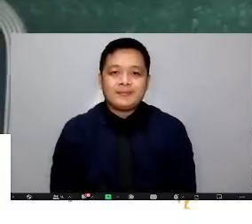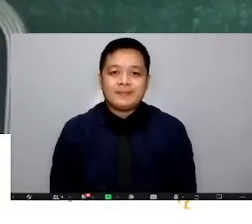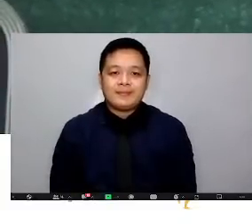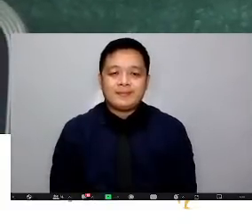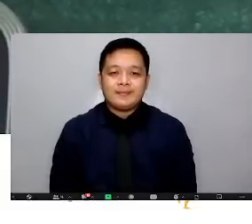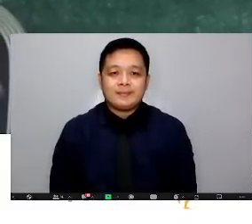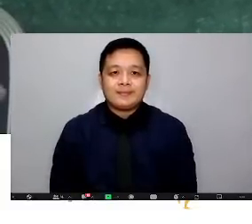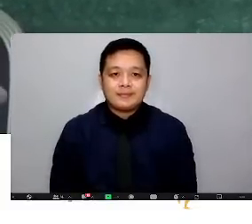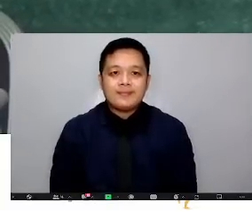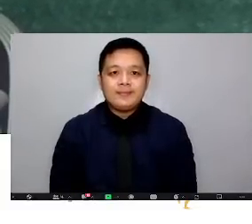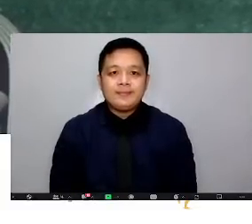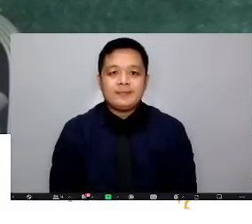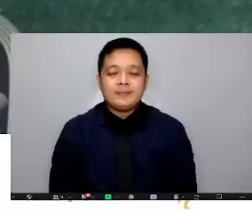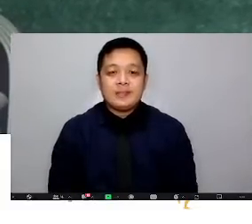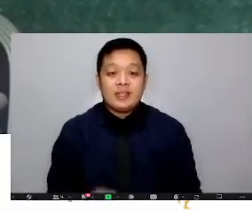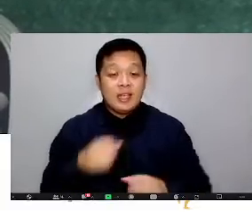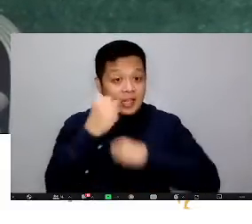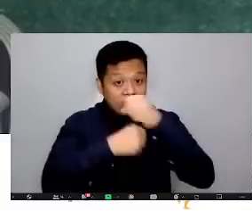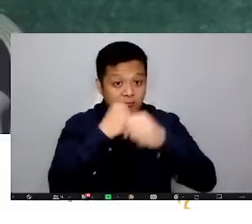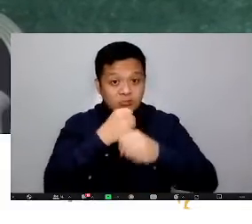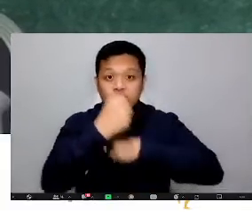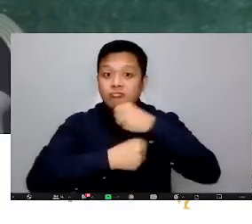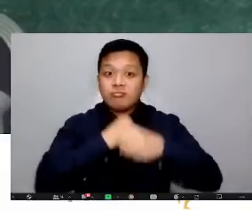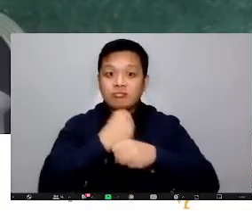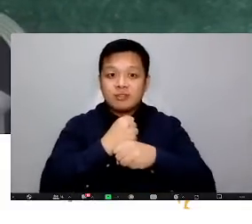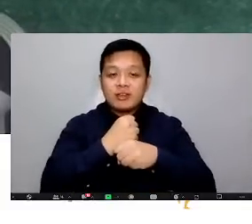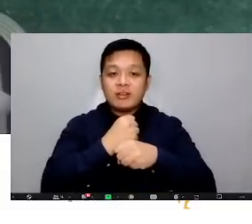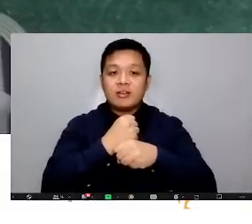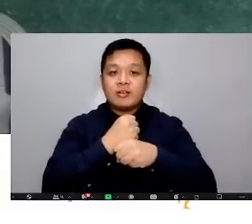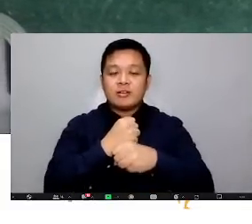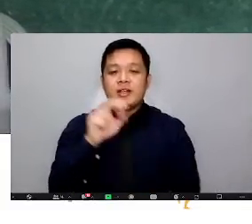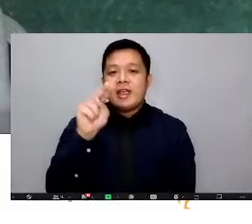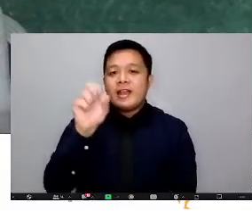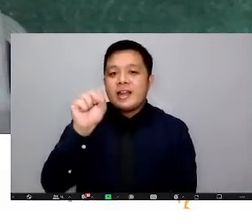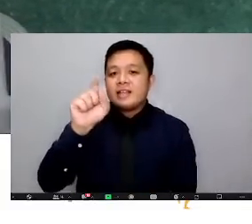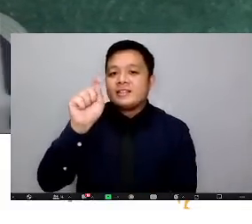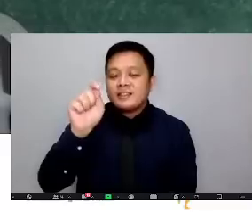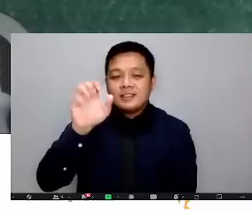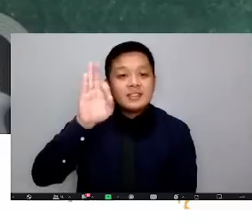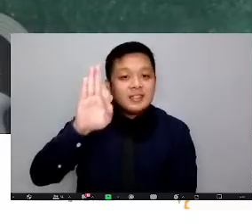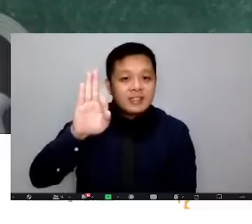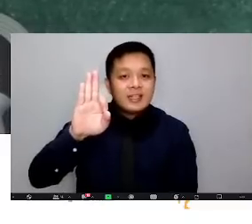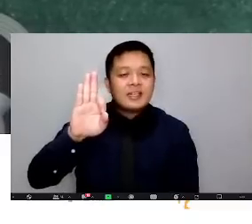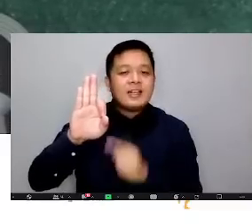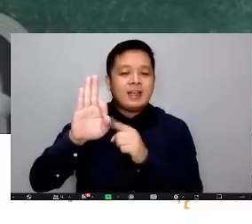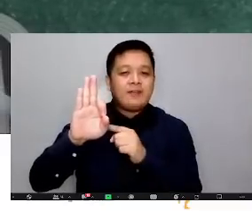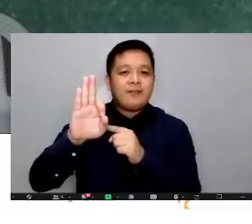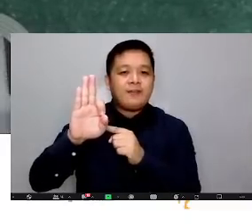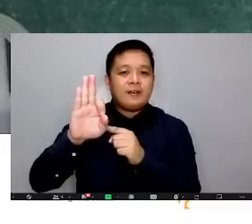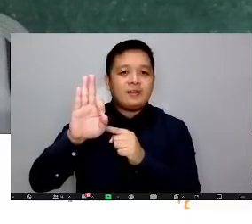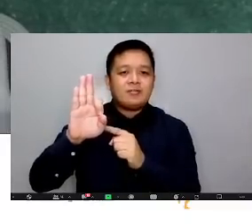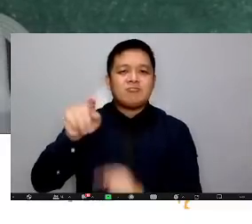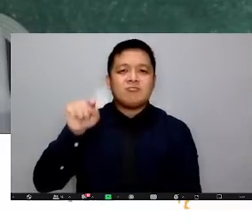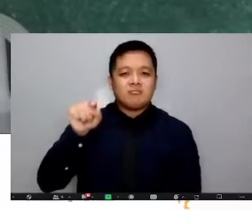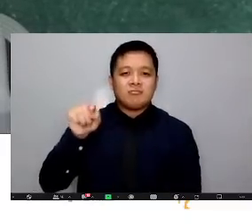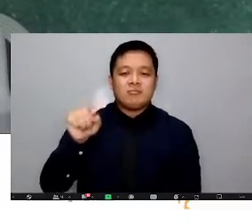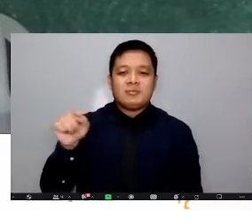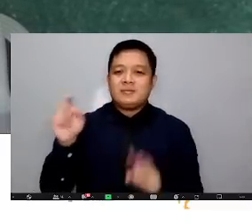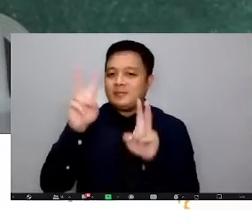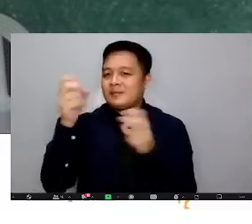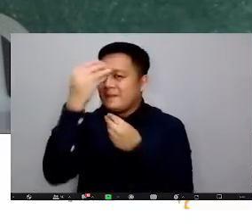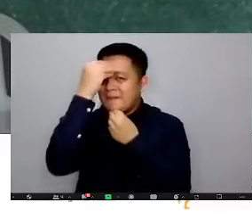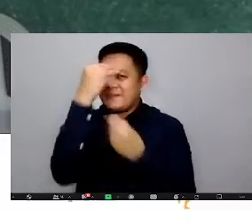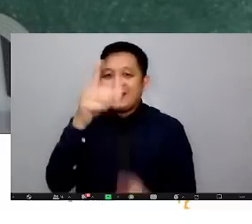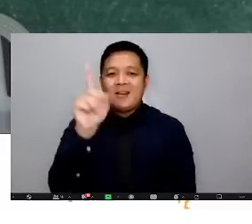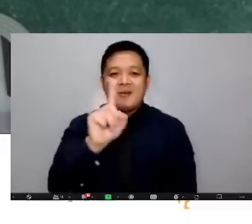Every year, one of the highlights of the National Science and Technology Fair is the regional shout-out of